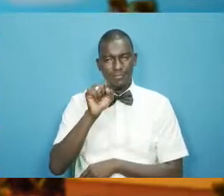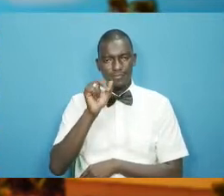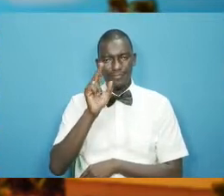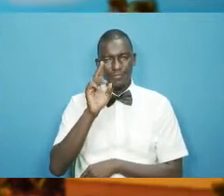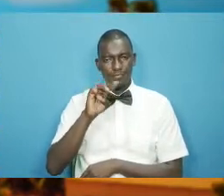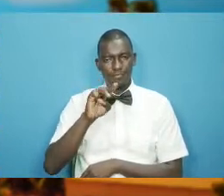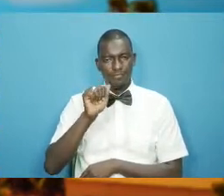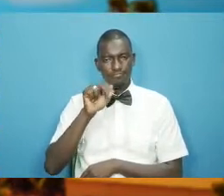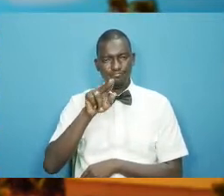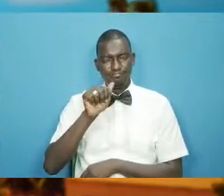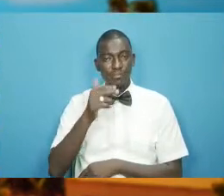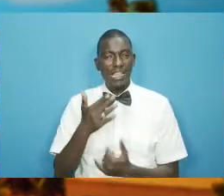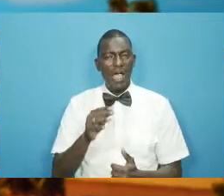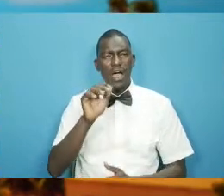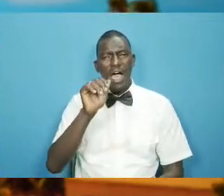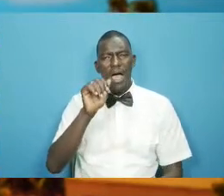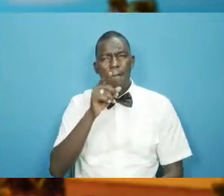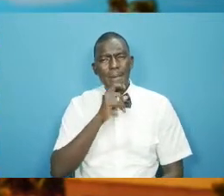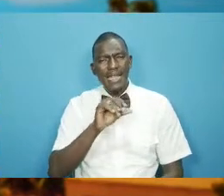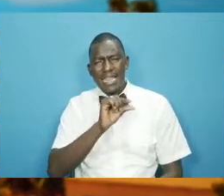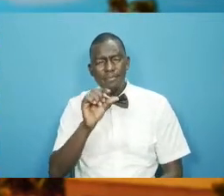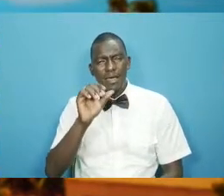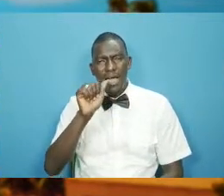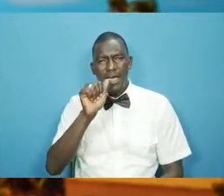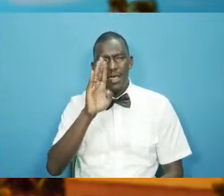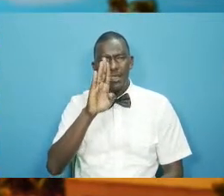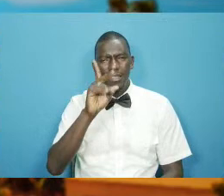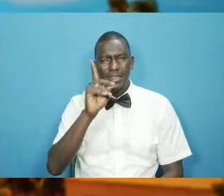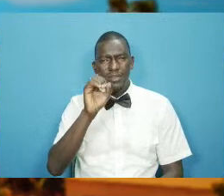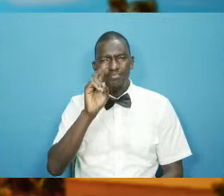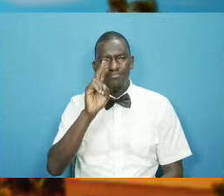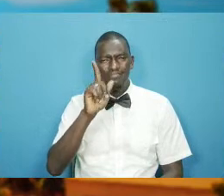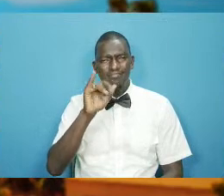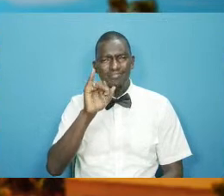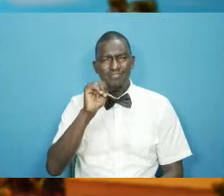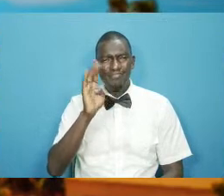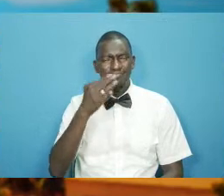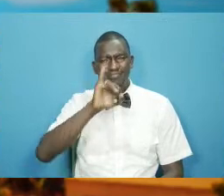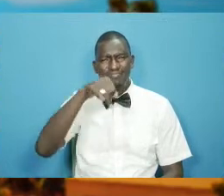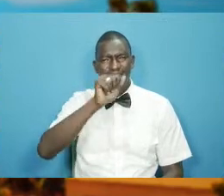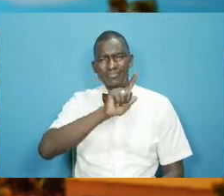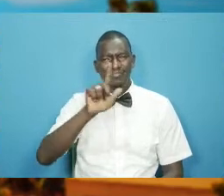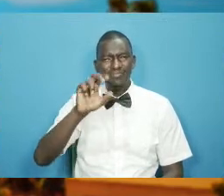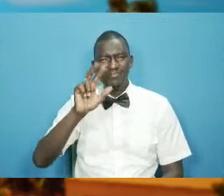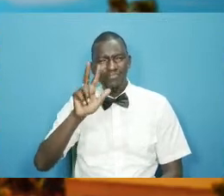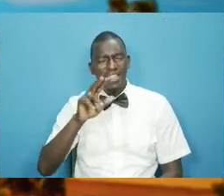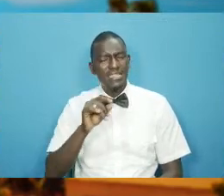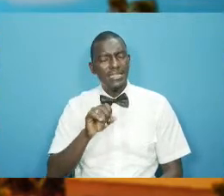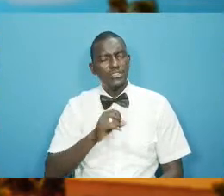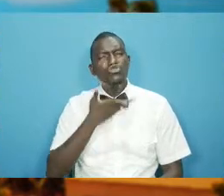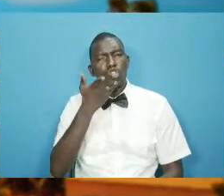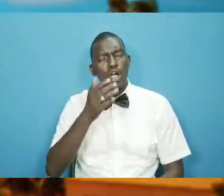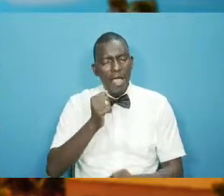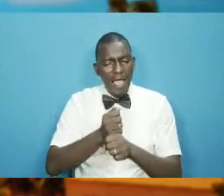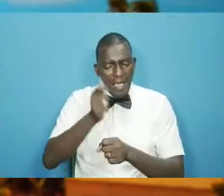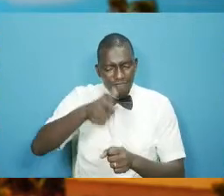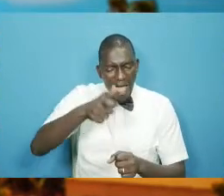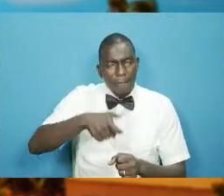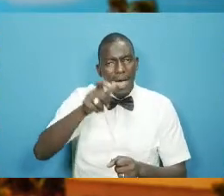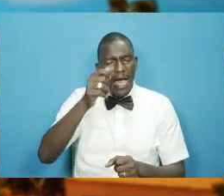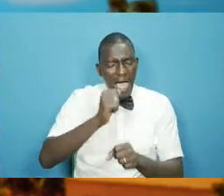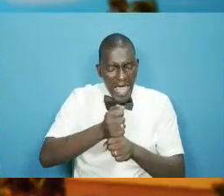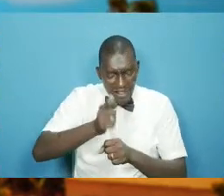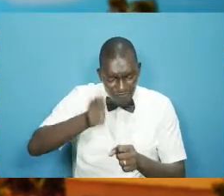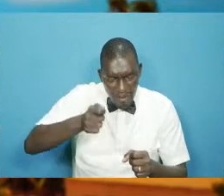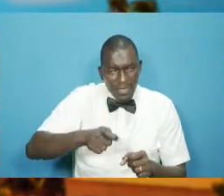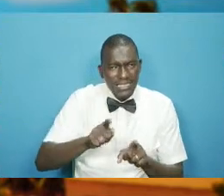Sonyasi. Now, Abdoulaye Jallo, young Gambian sheep farmer, has urged youths to embrace entrepreneurship,